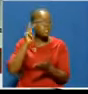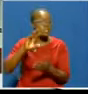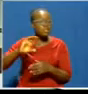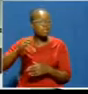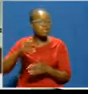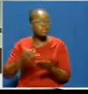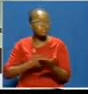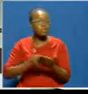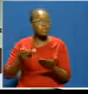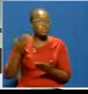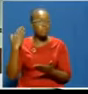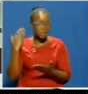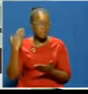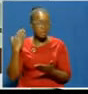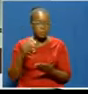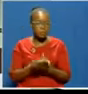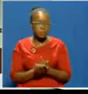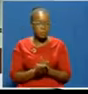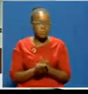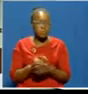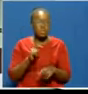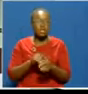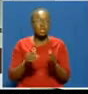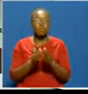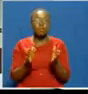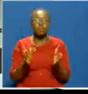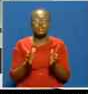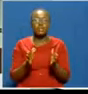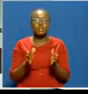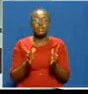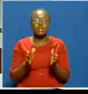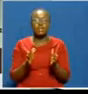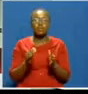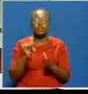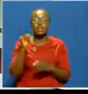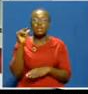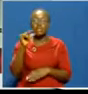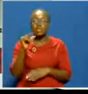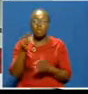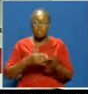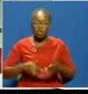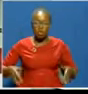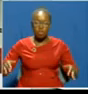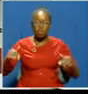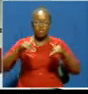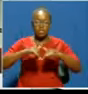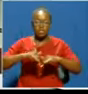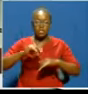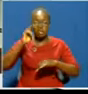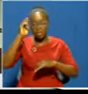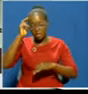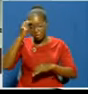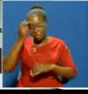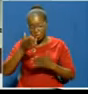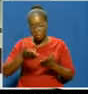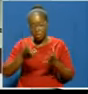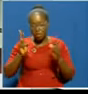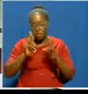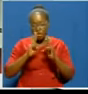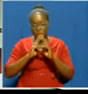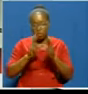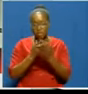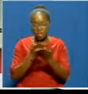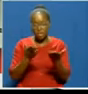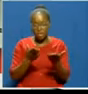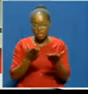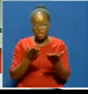ago. Speaking during the opening of the Inspector General Conference in Nairobi, Matiang’i said already a report from the